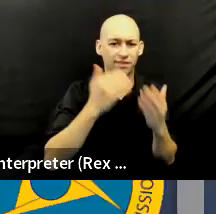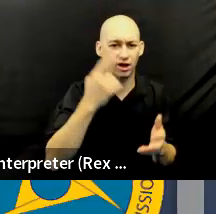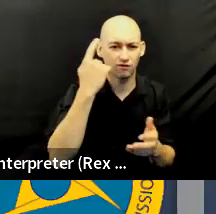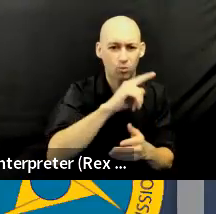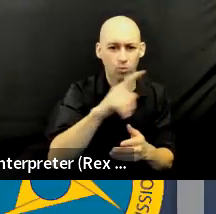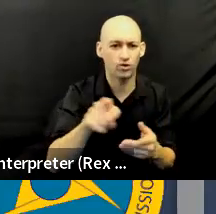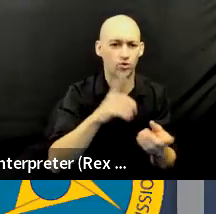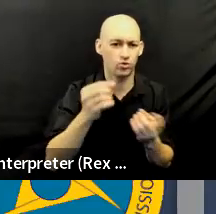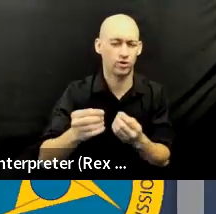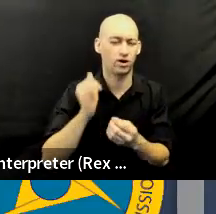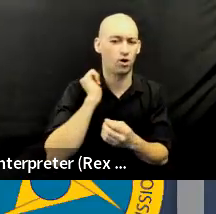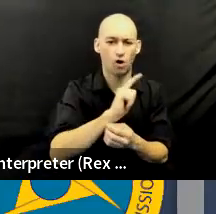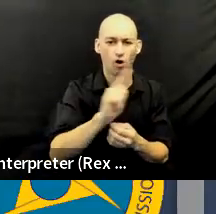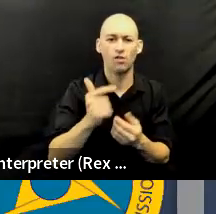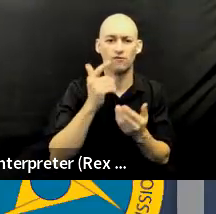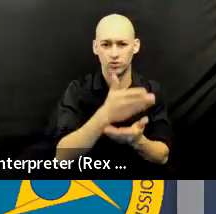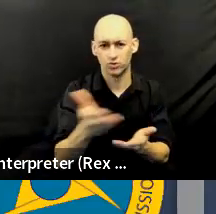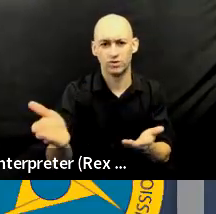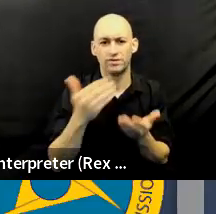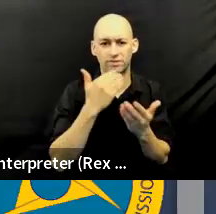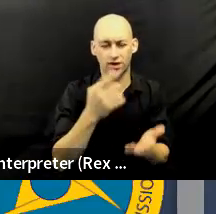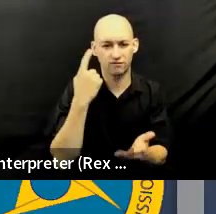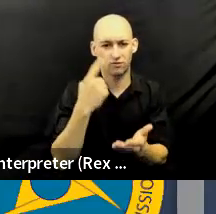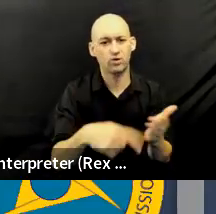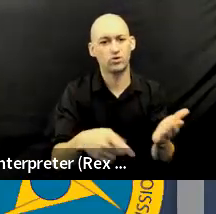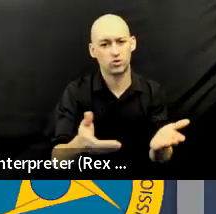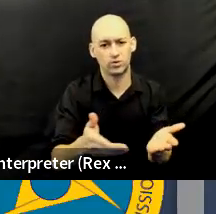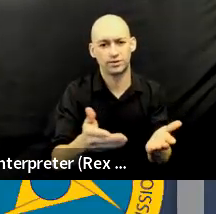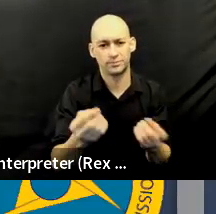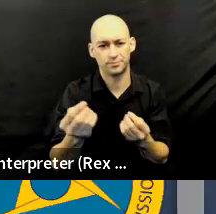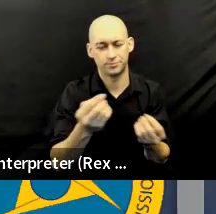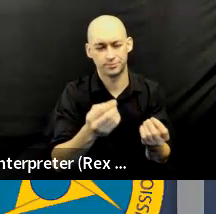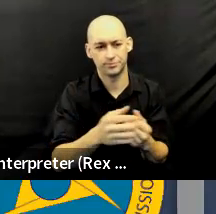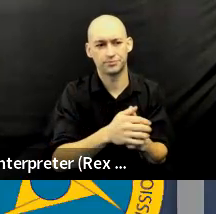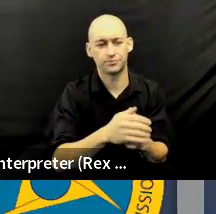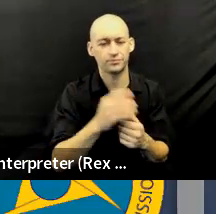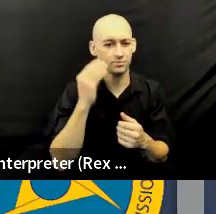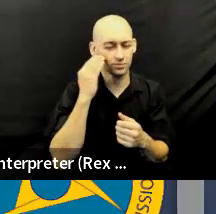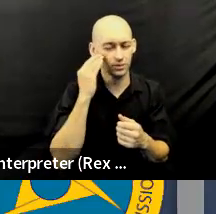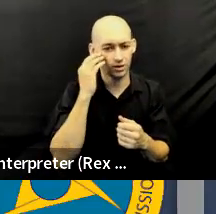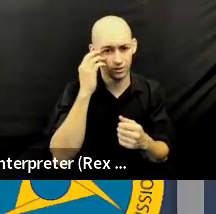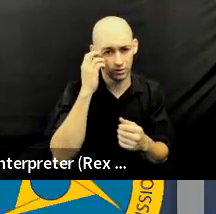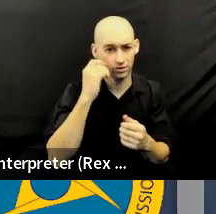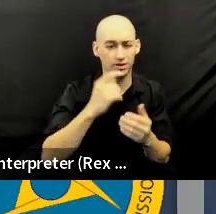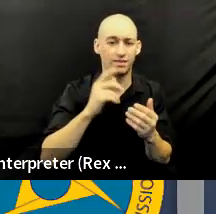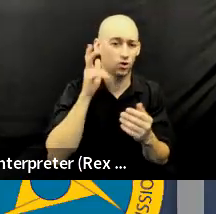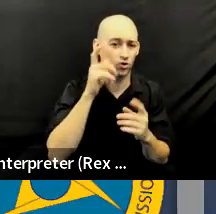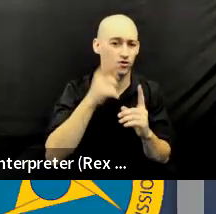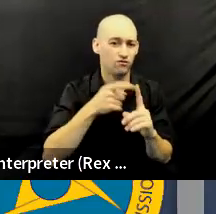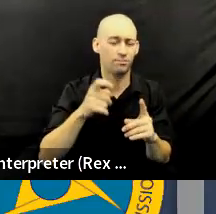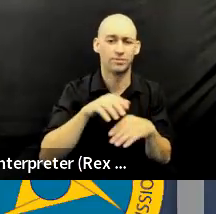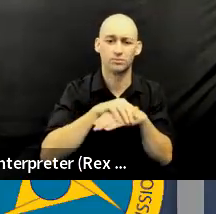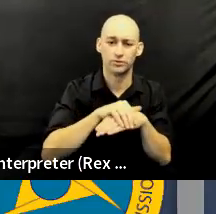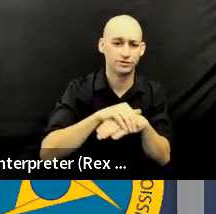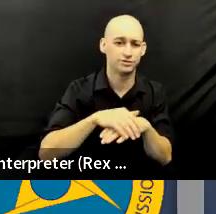doing. All of us, thank you for what you're doing in California. I can assure you of that. Met with some British officials within the last week and a